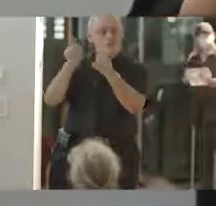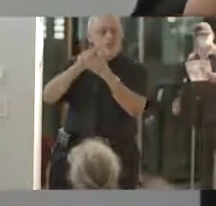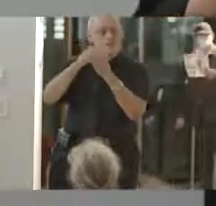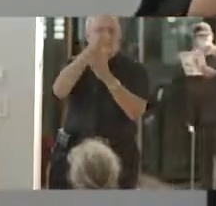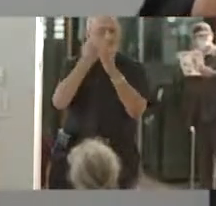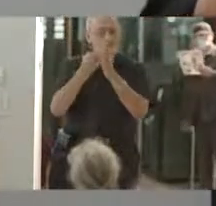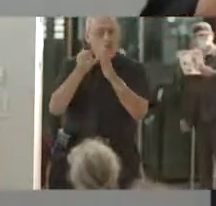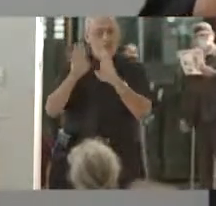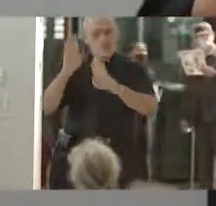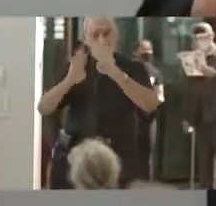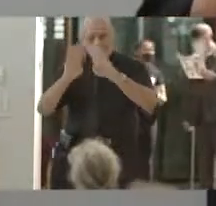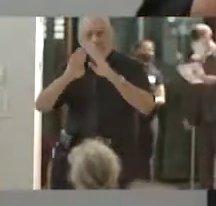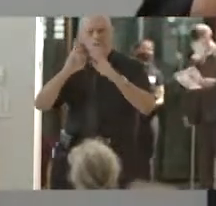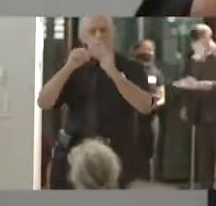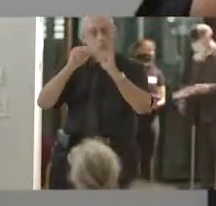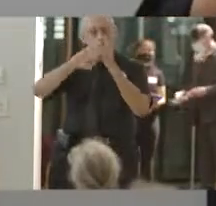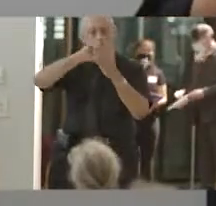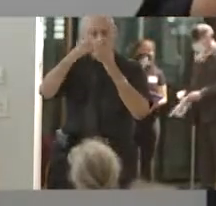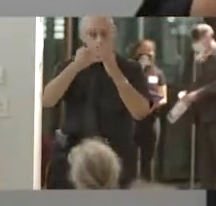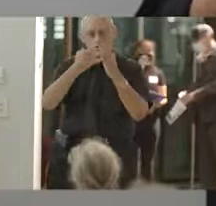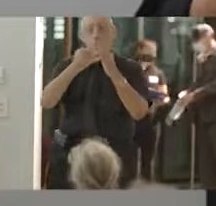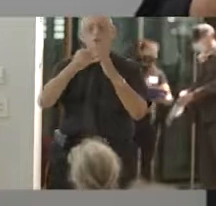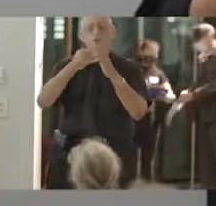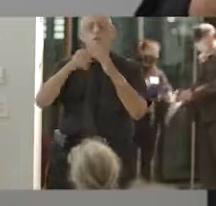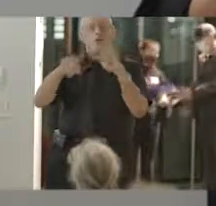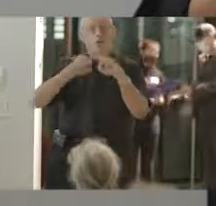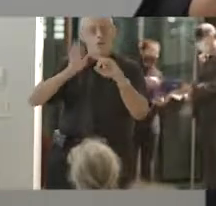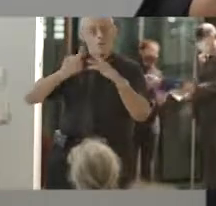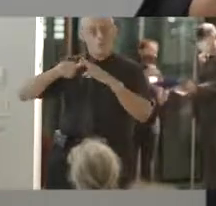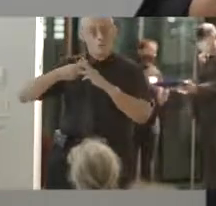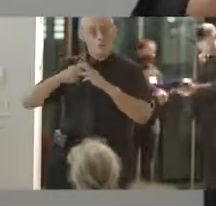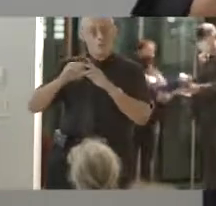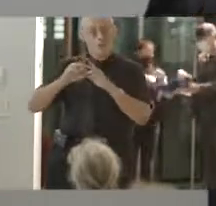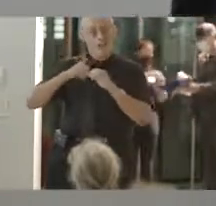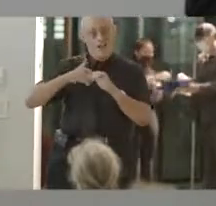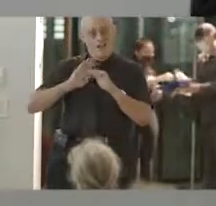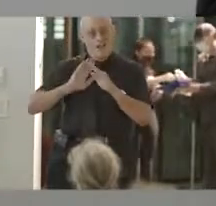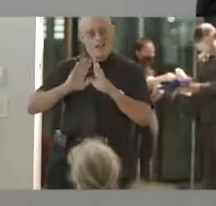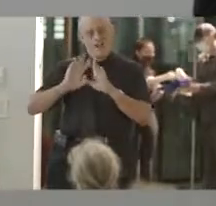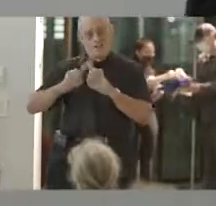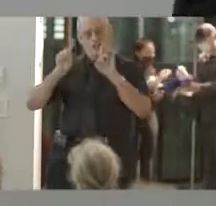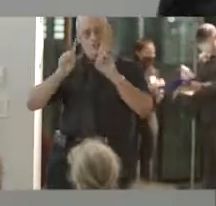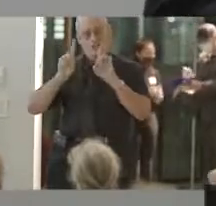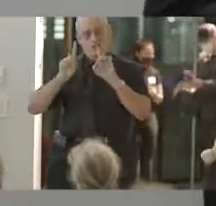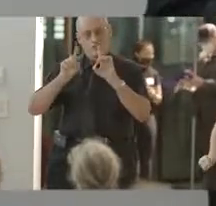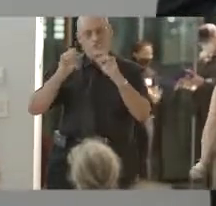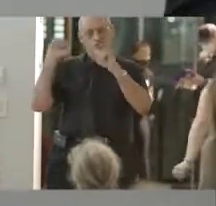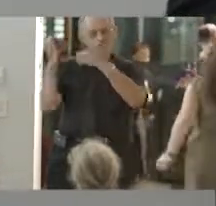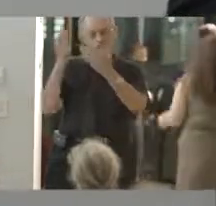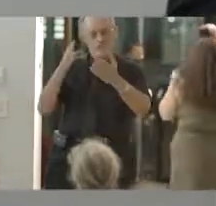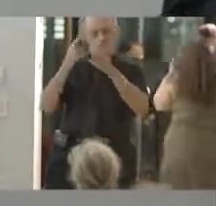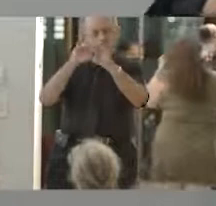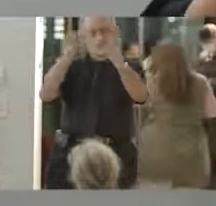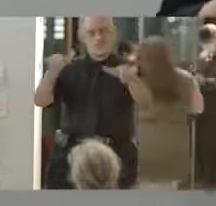build project. So it was designed, it was commenced under a different delivery system before the authority received design